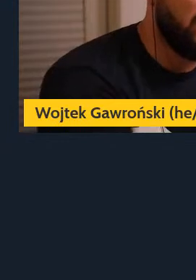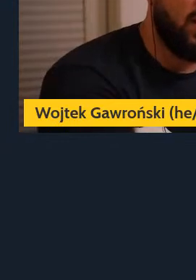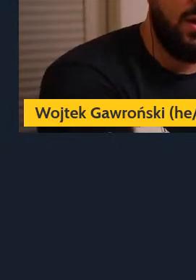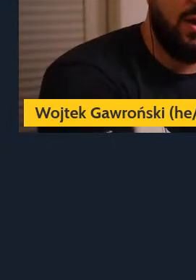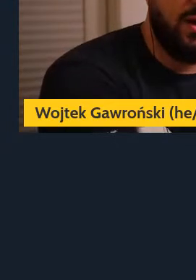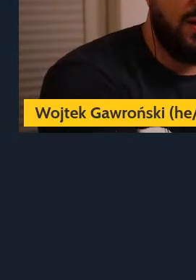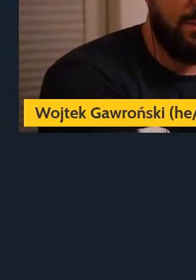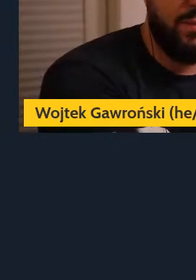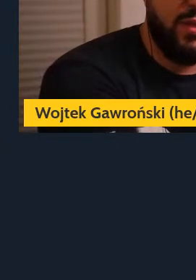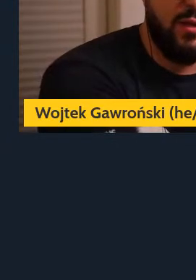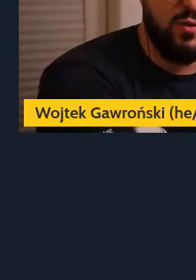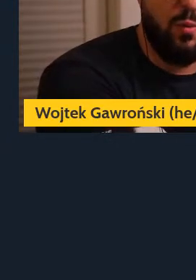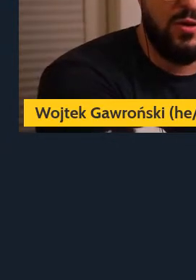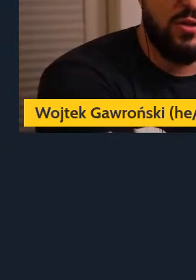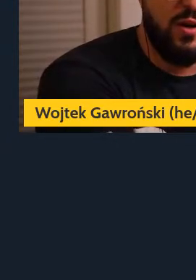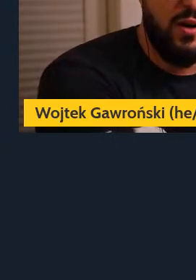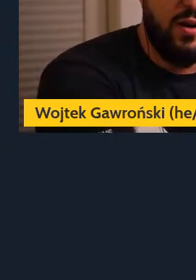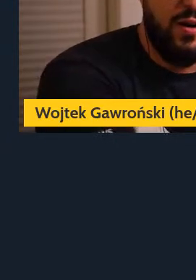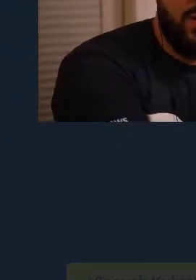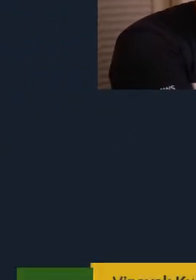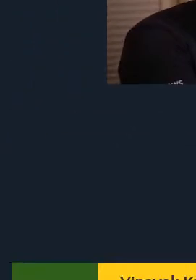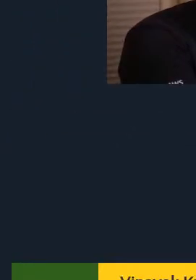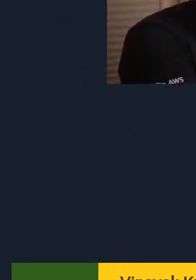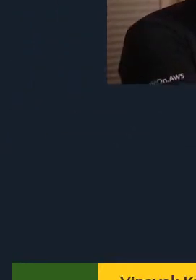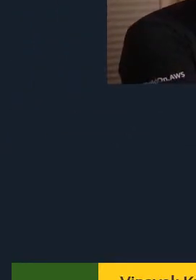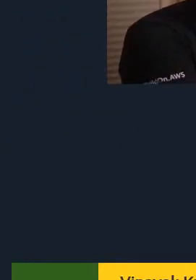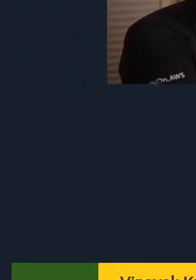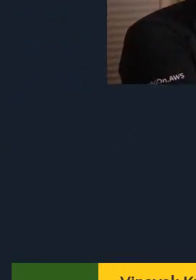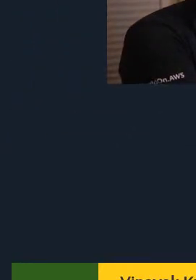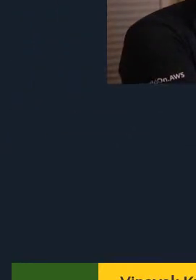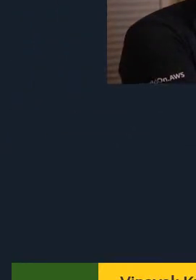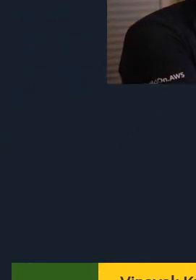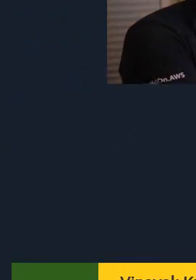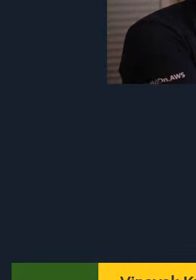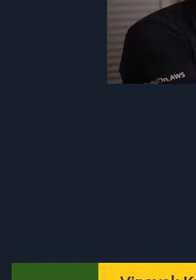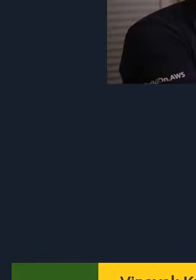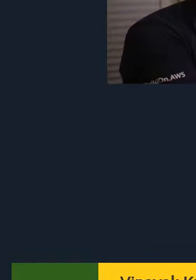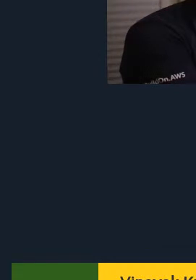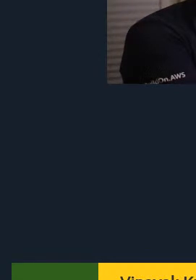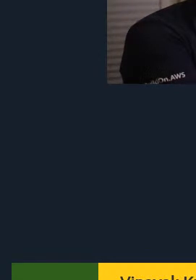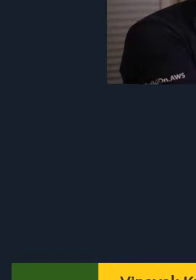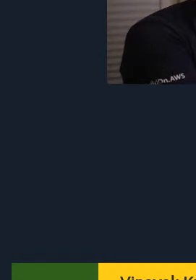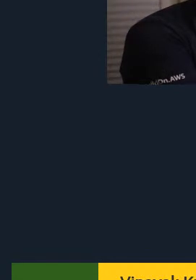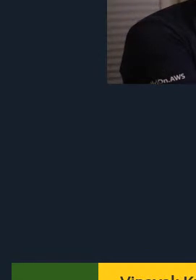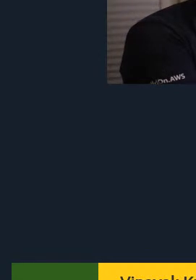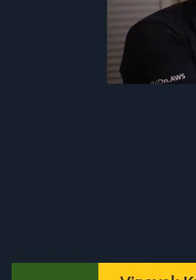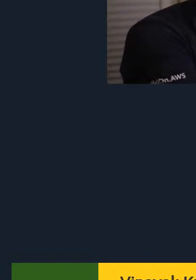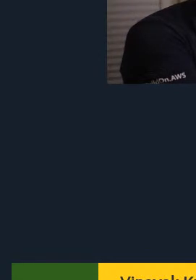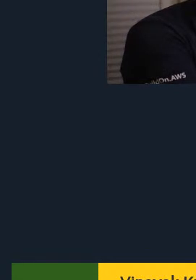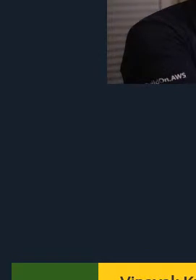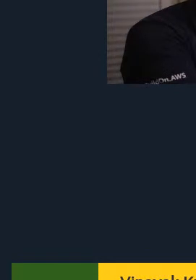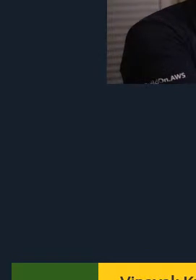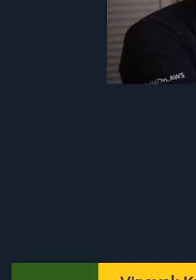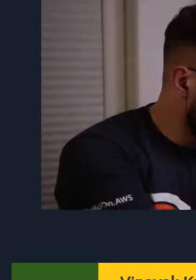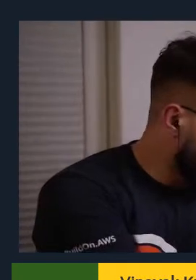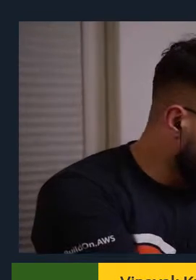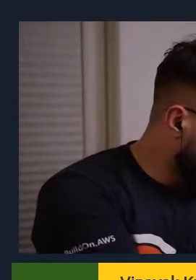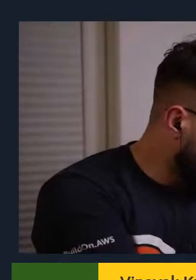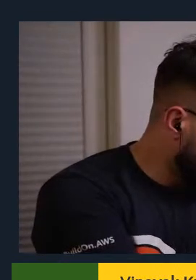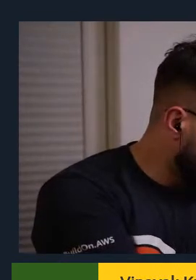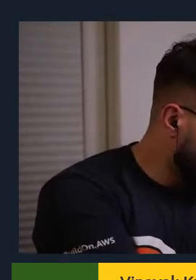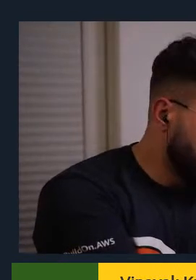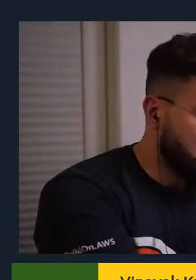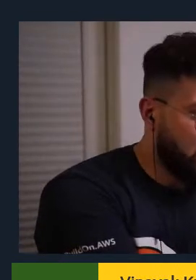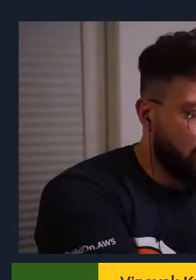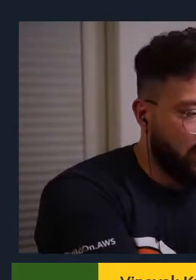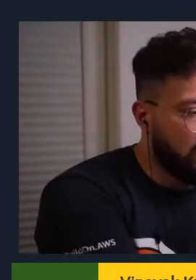point. Thank you so much. We have almost another session going